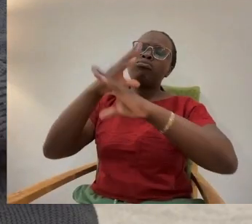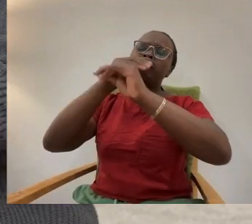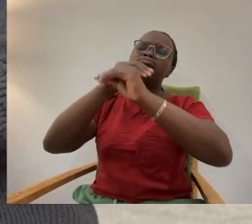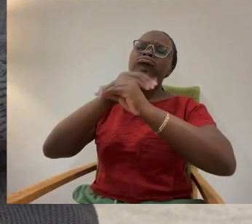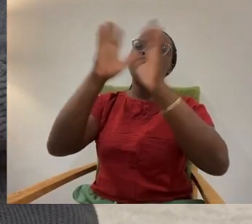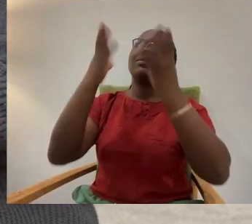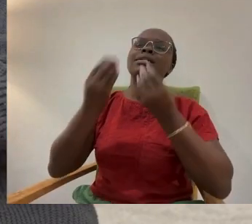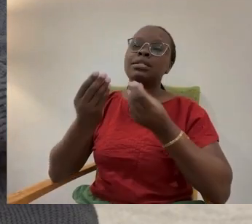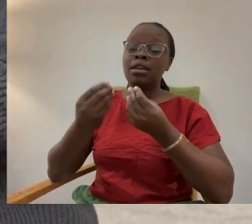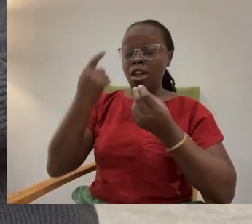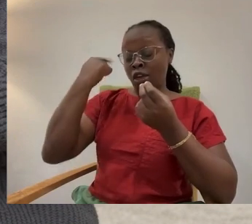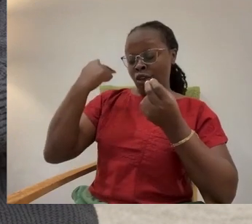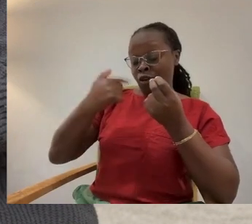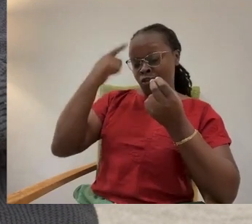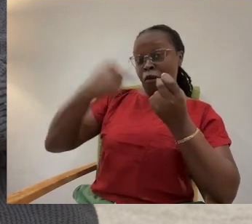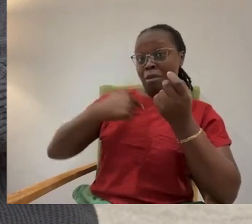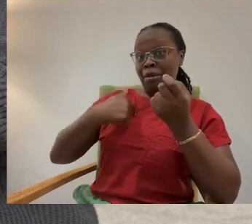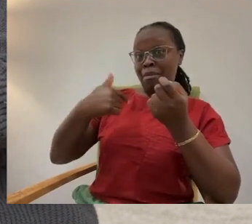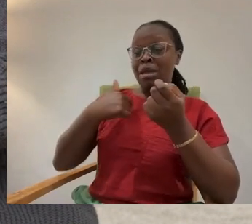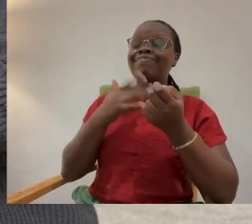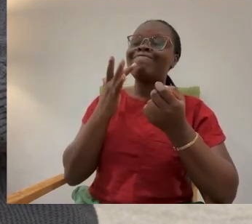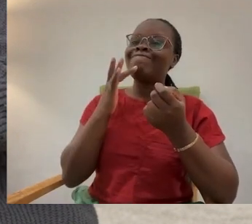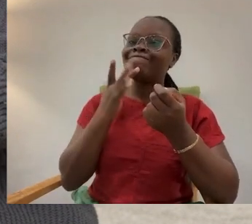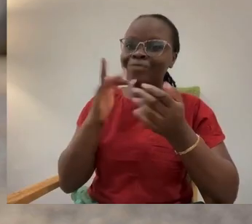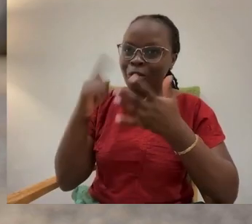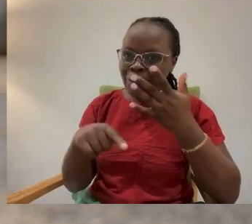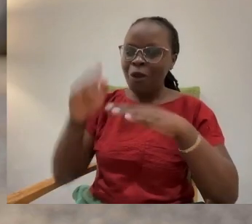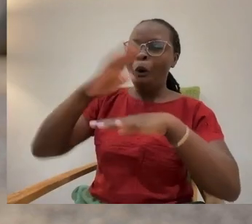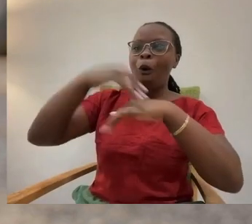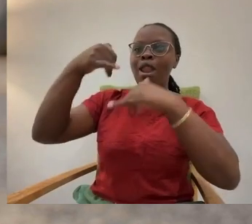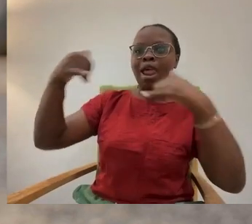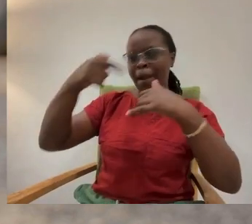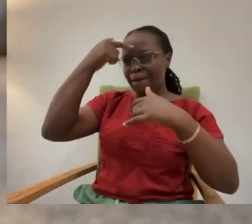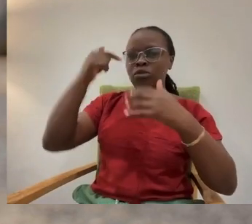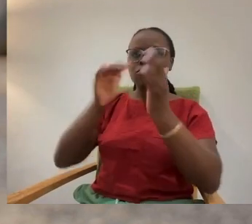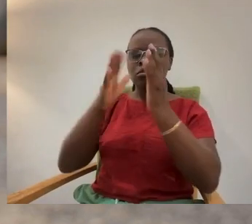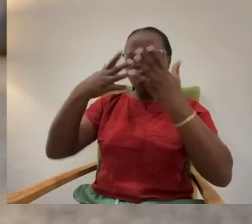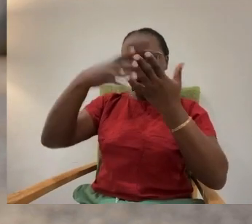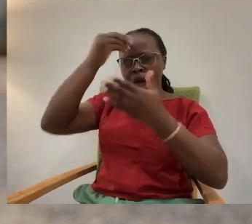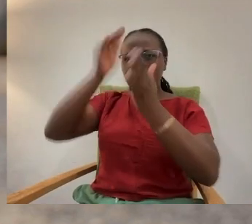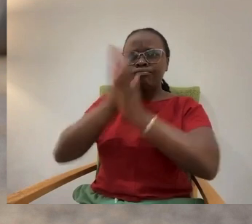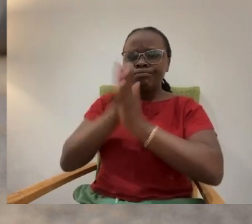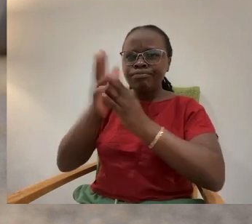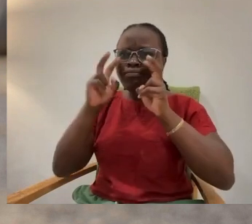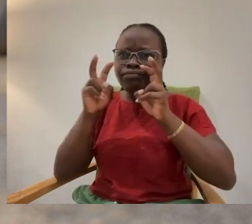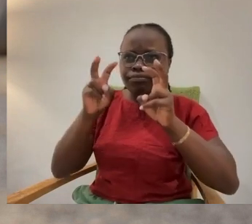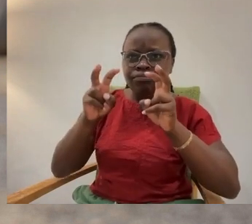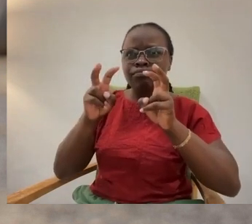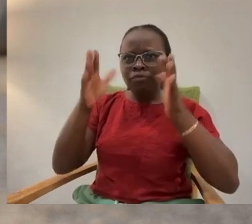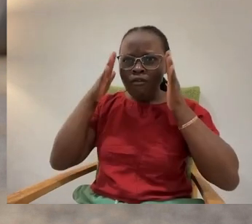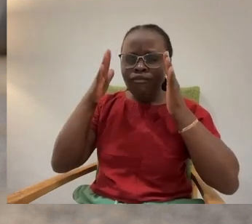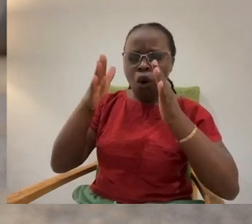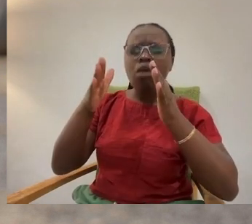actually prefer online in that you engage learners more than in class. They are very